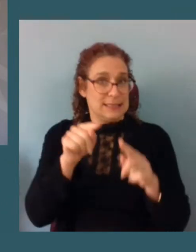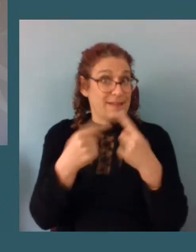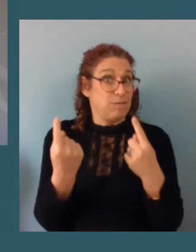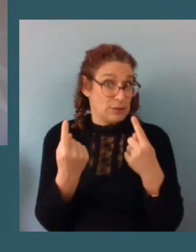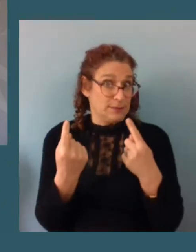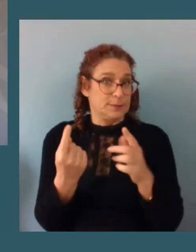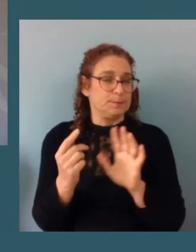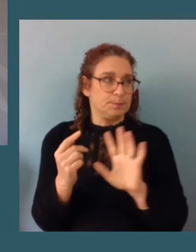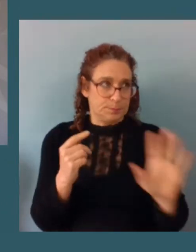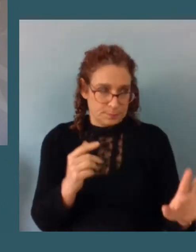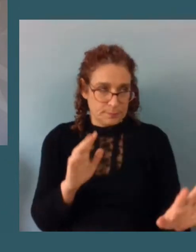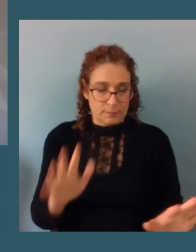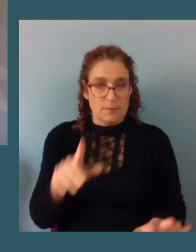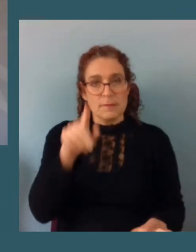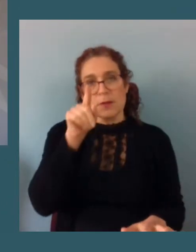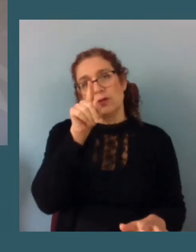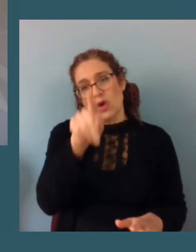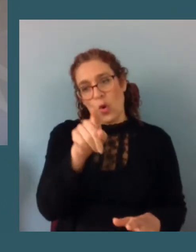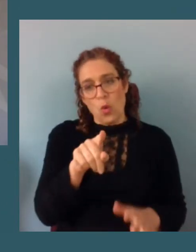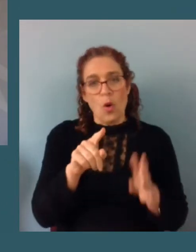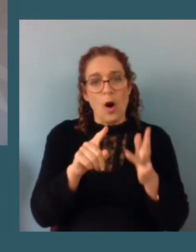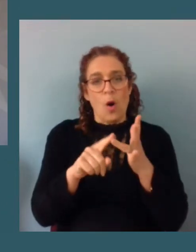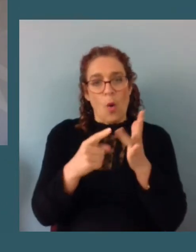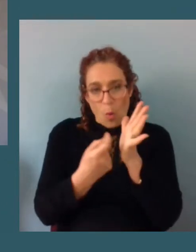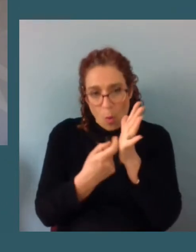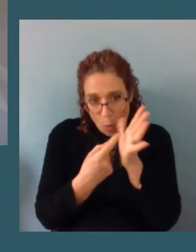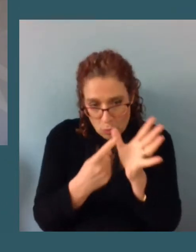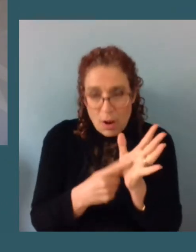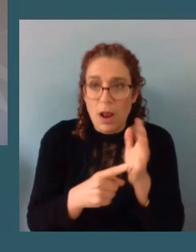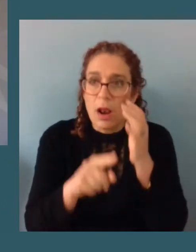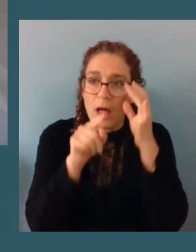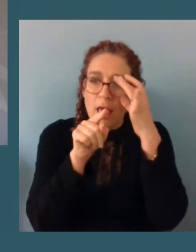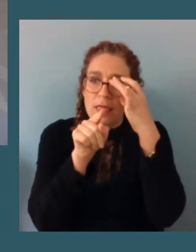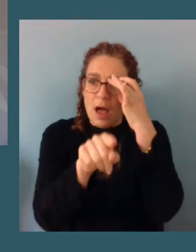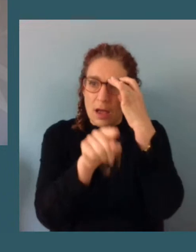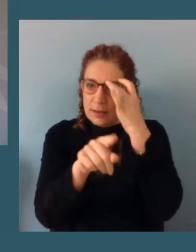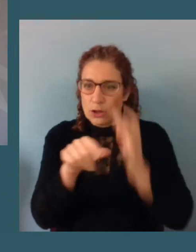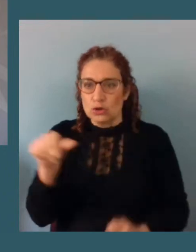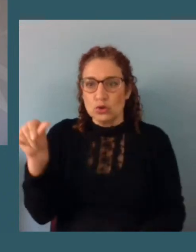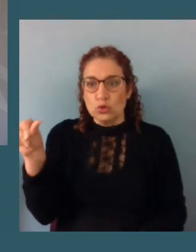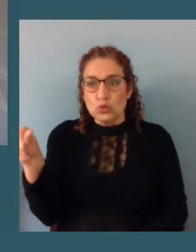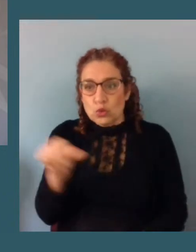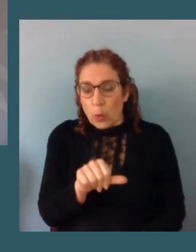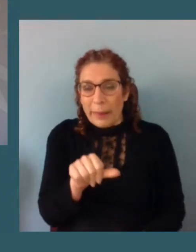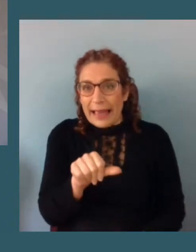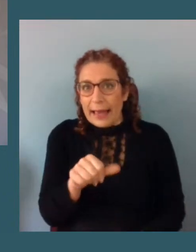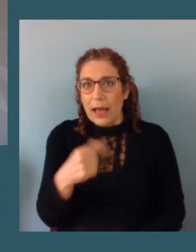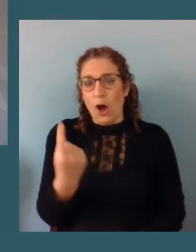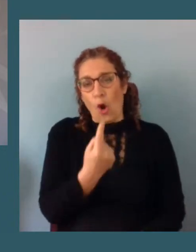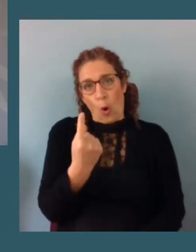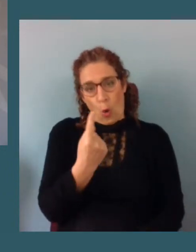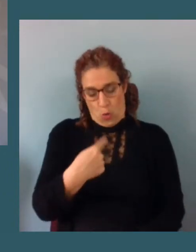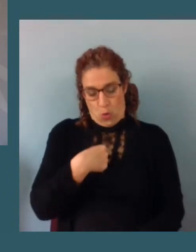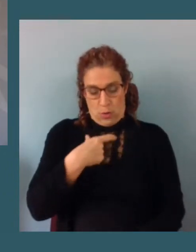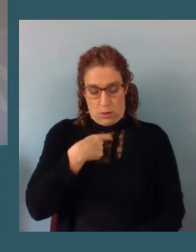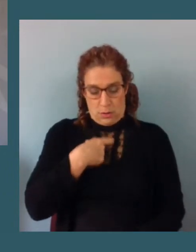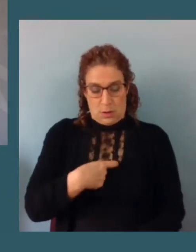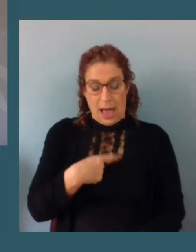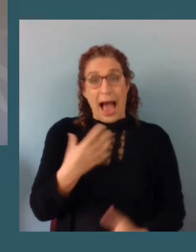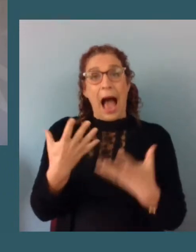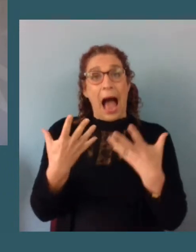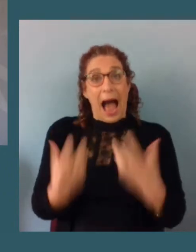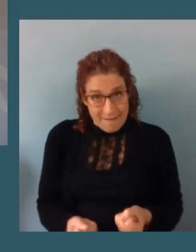oral immunotherapy would be provided or should be provided to individuals who are allergic to